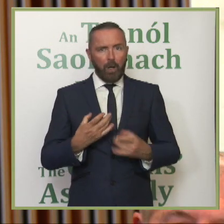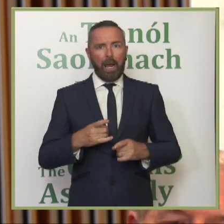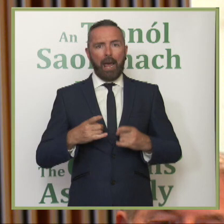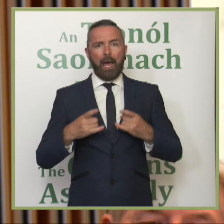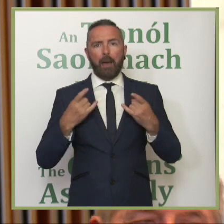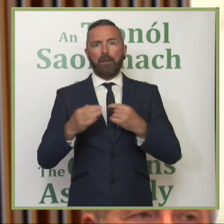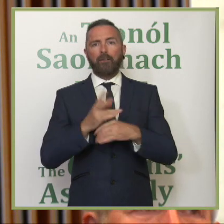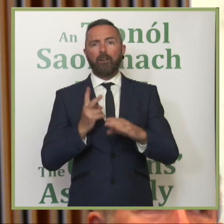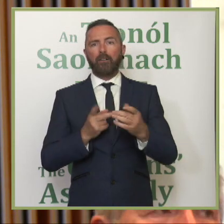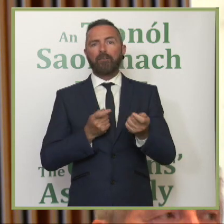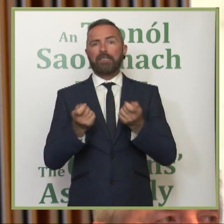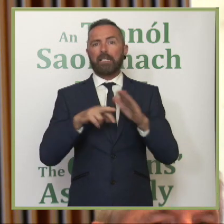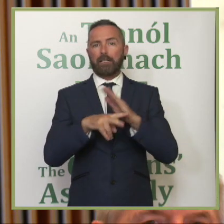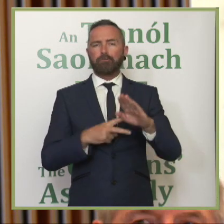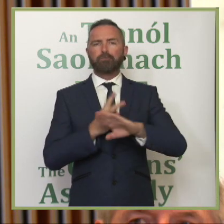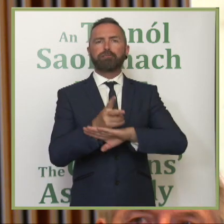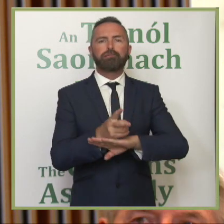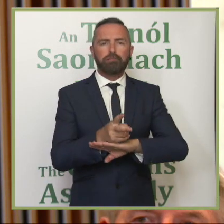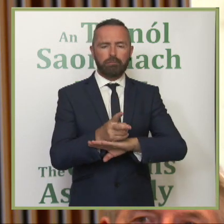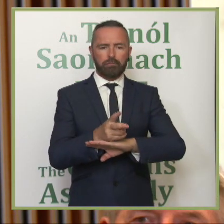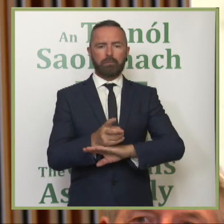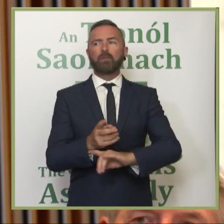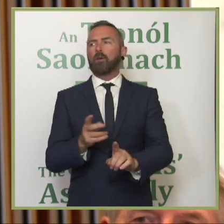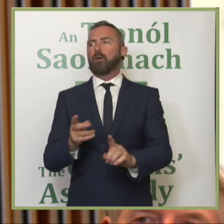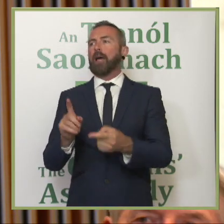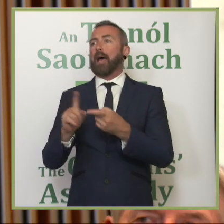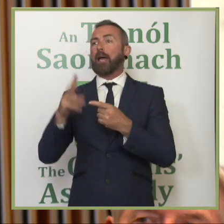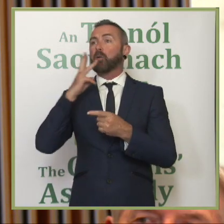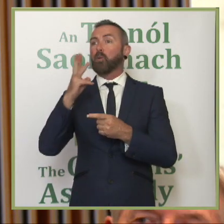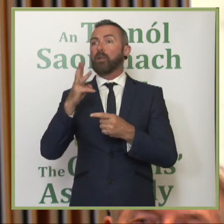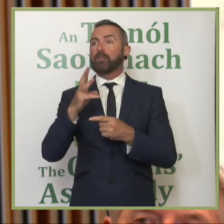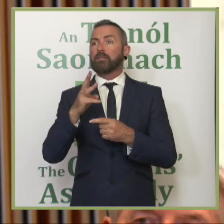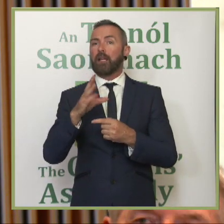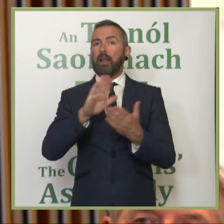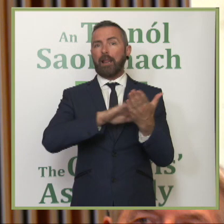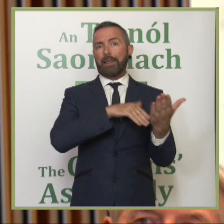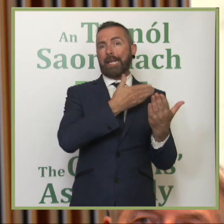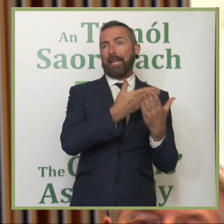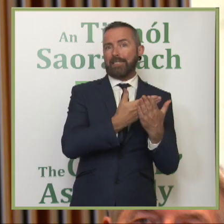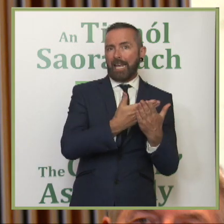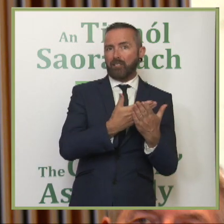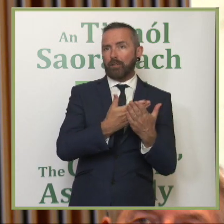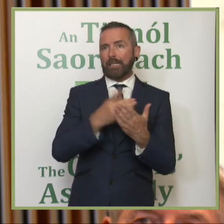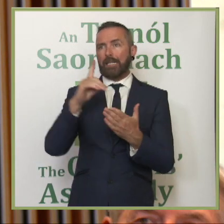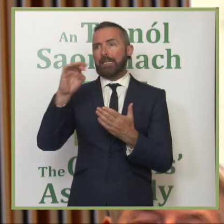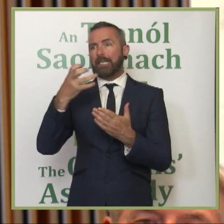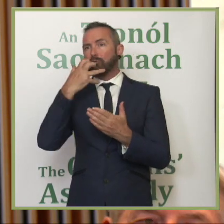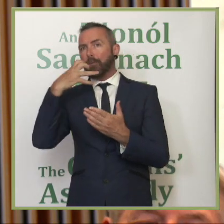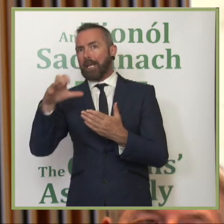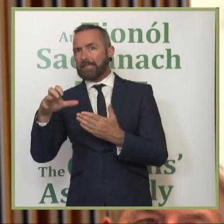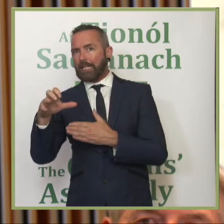going to be set terms such as like legalisation and decriminalisation, that might get kind of mixed up, that these terms are defined